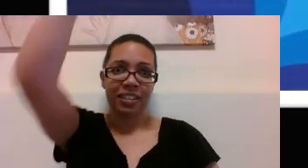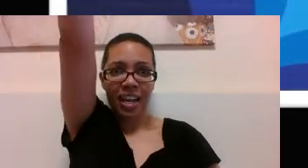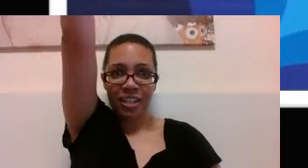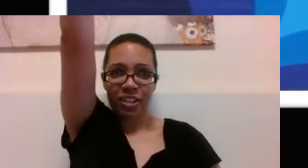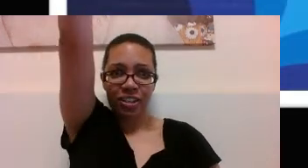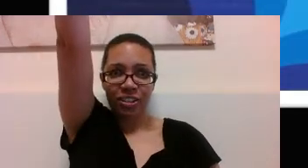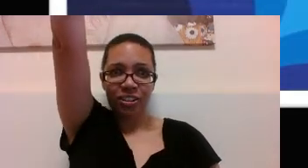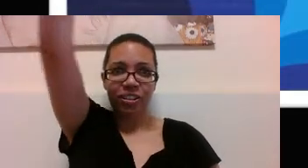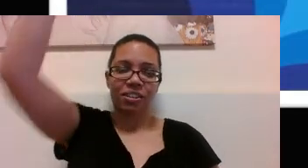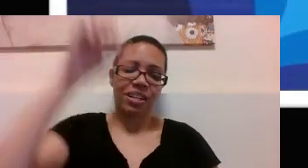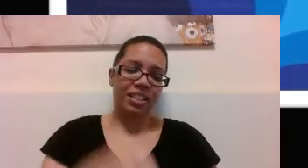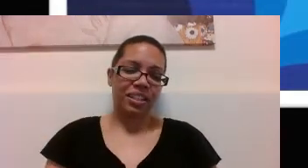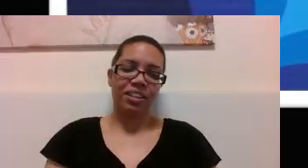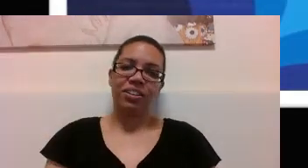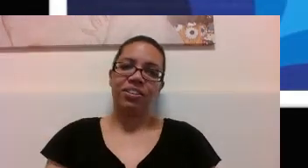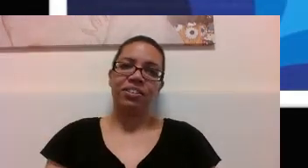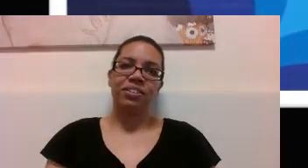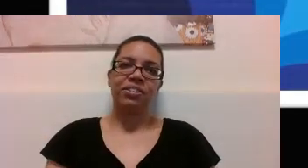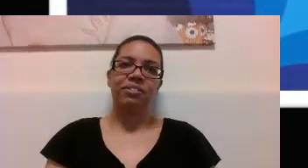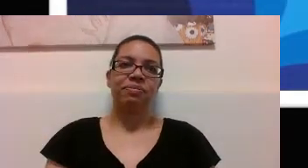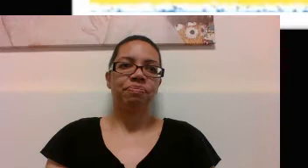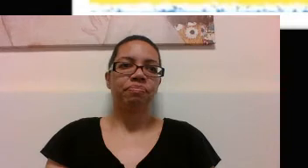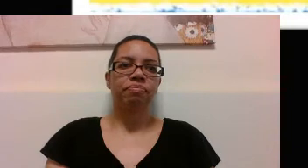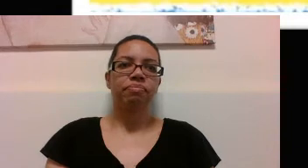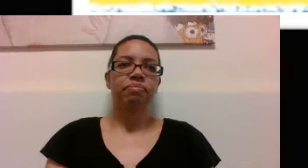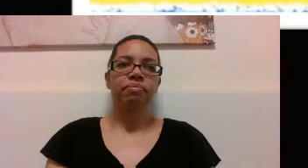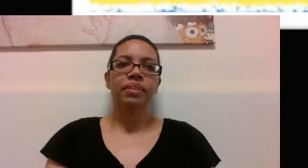Super Tato to the rescue!